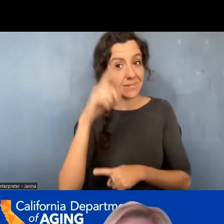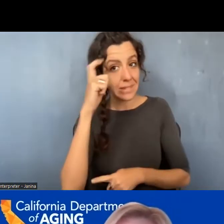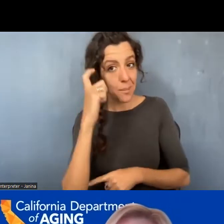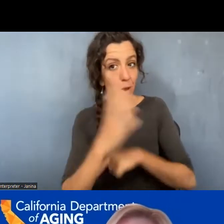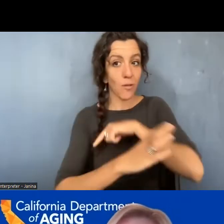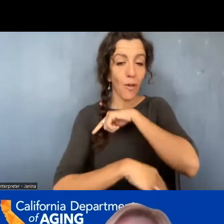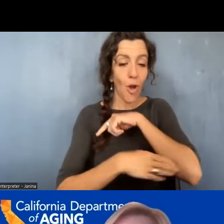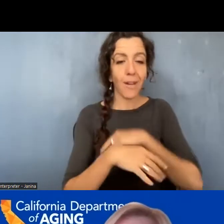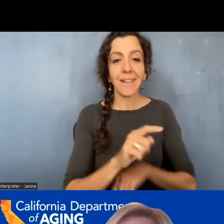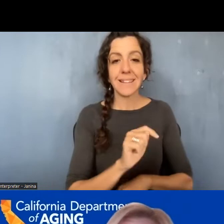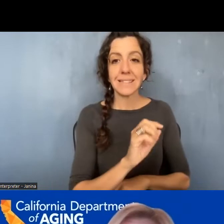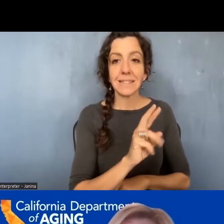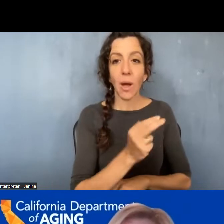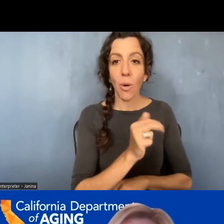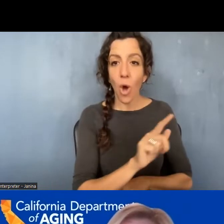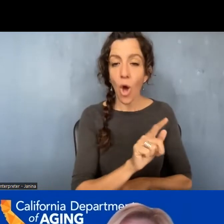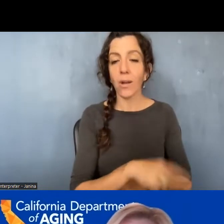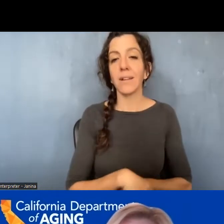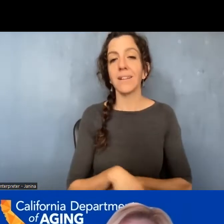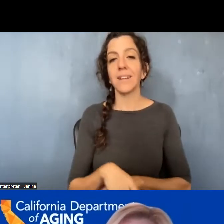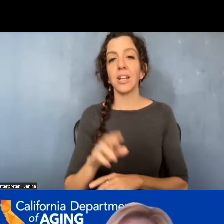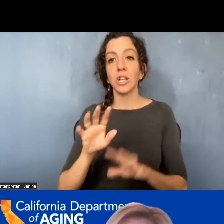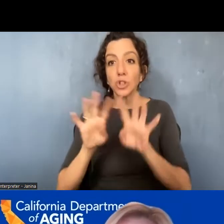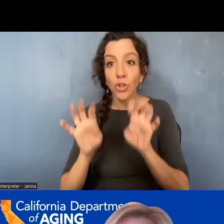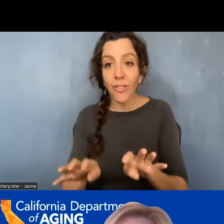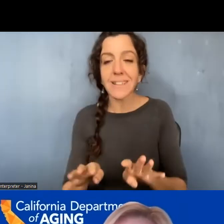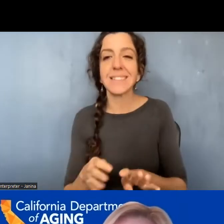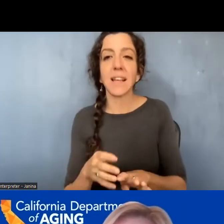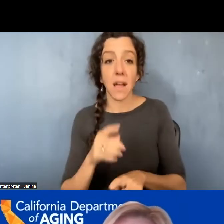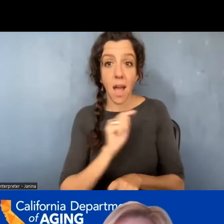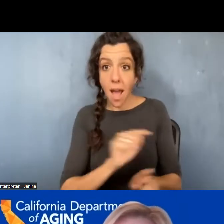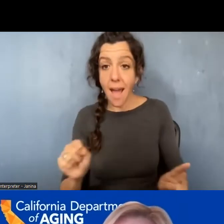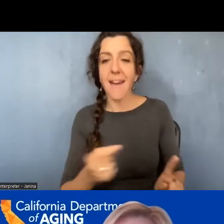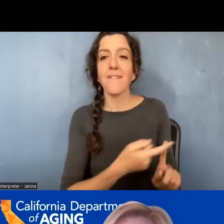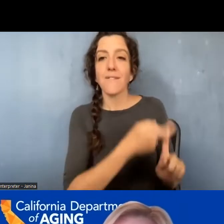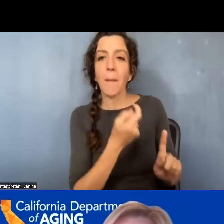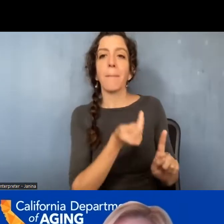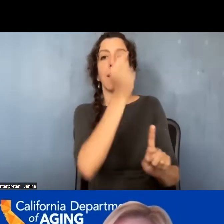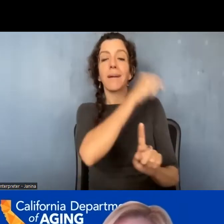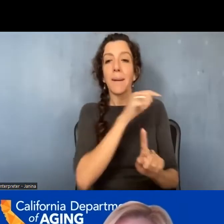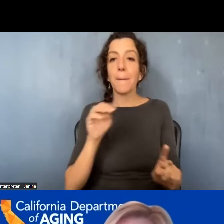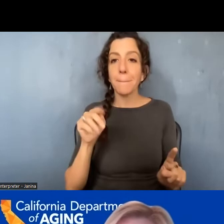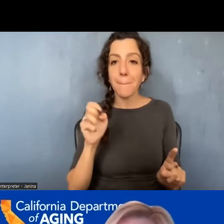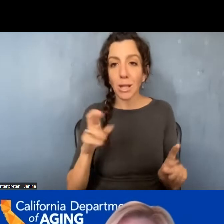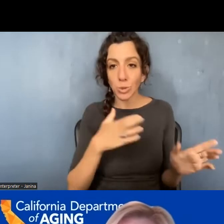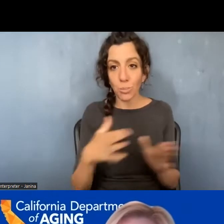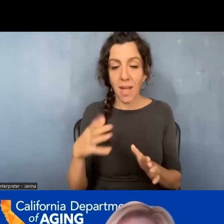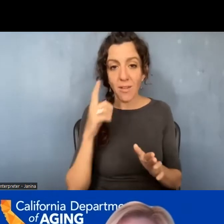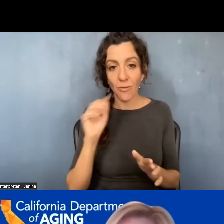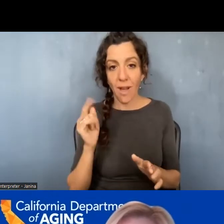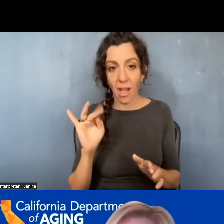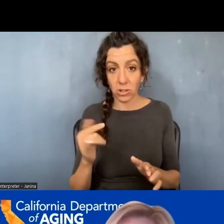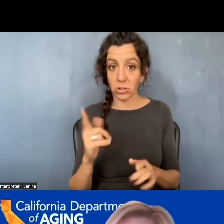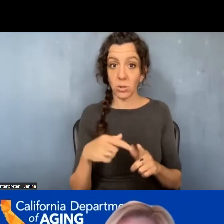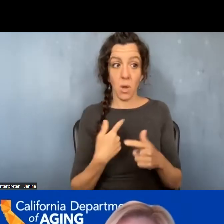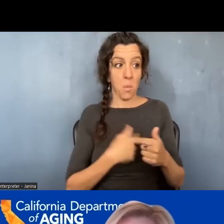surveys grew out of the master plan for aging. And when the master plan for aging was officially released and launched in